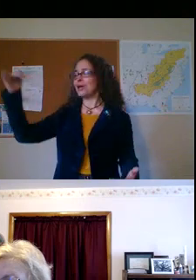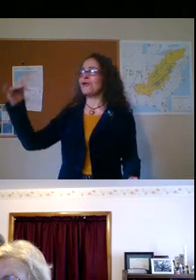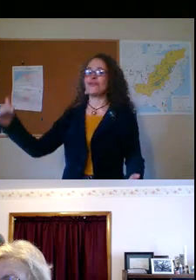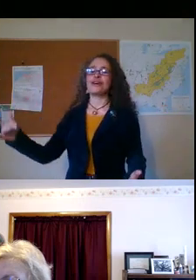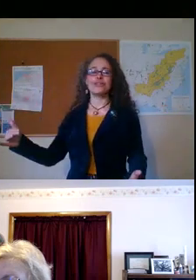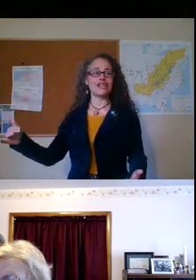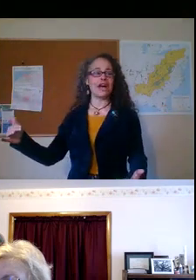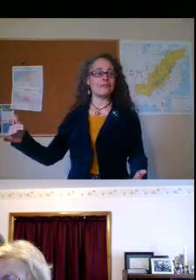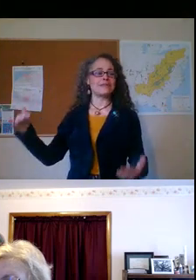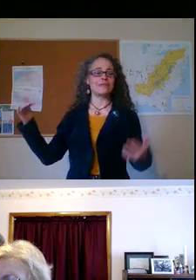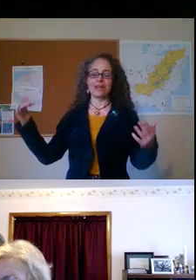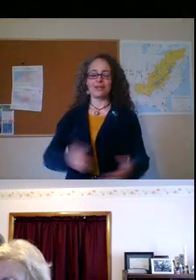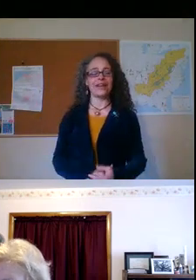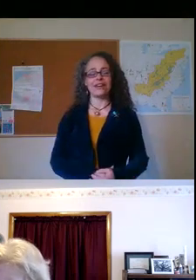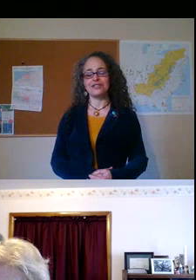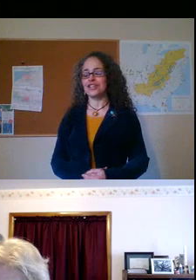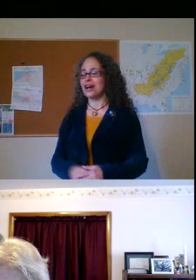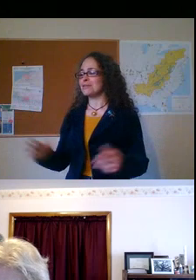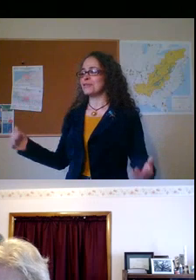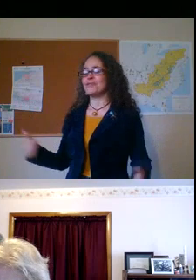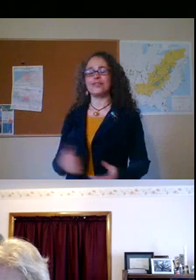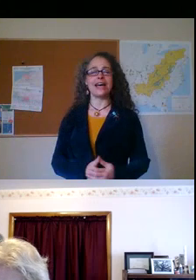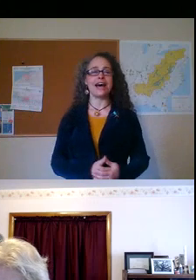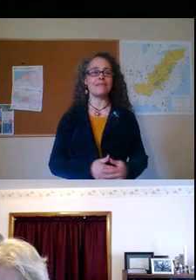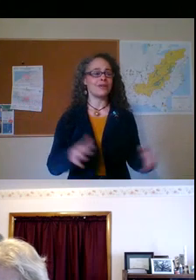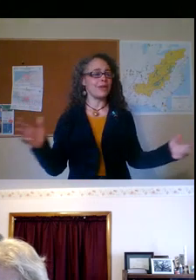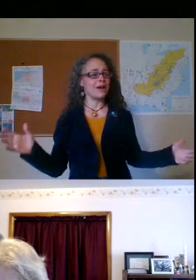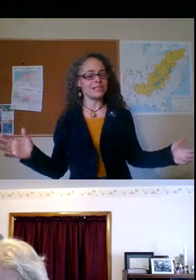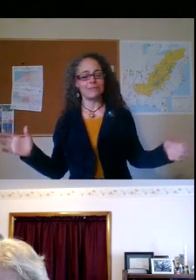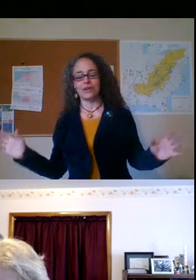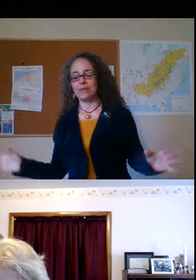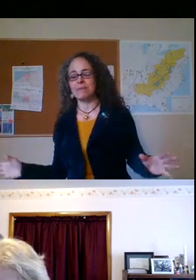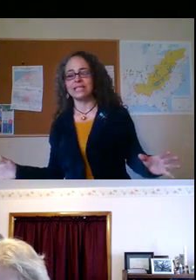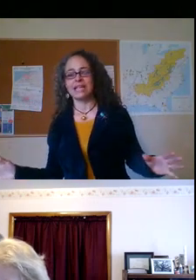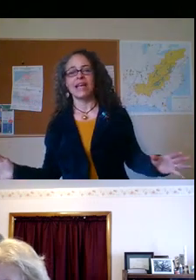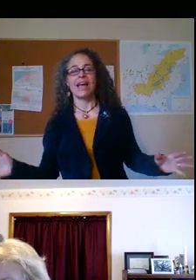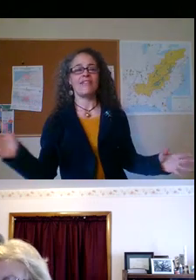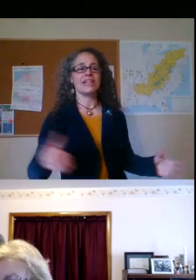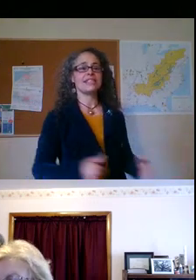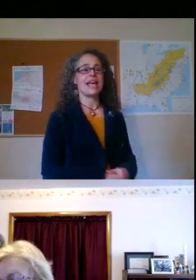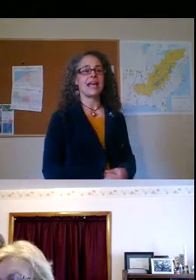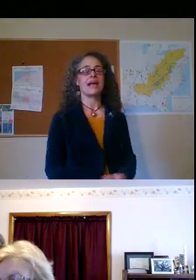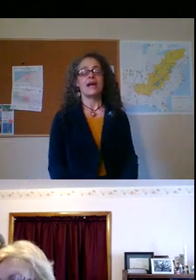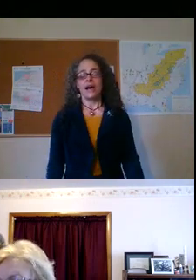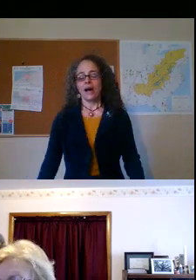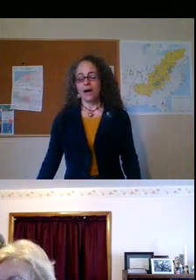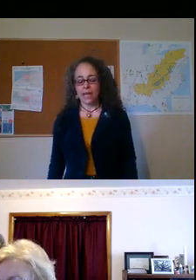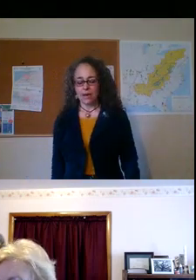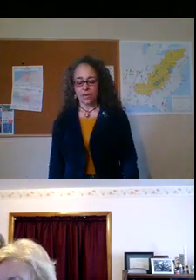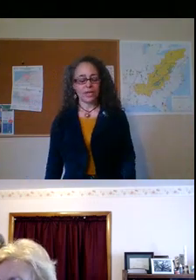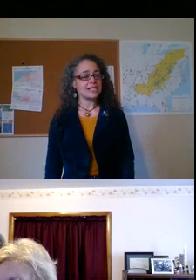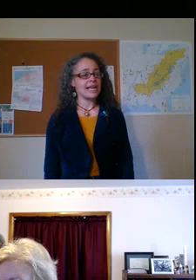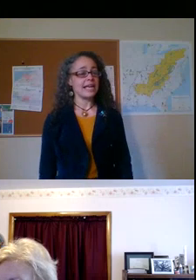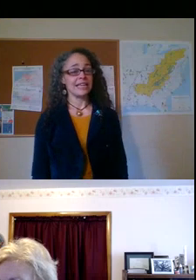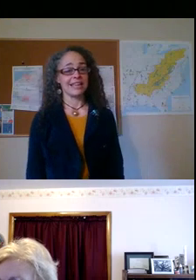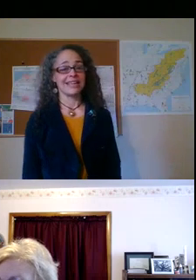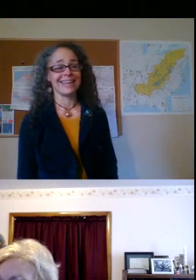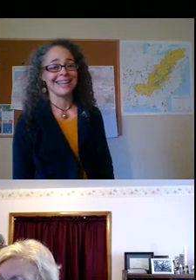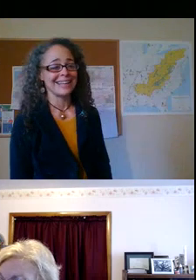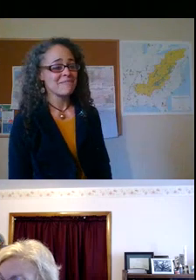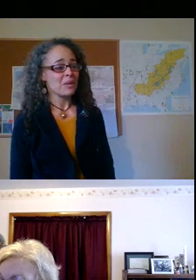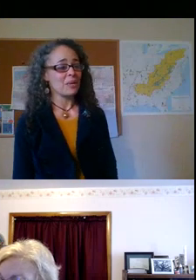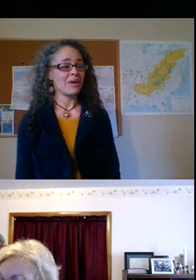saying, I'm going to go for 100 jobs. We're going to create 100 jobs. They're going to be full-time. They're going to be awesome. They're going to be amazing. And then saying, oh man, we only got